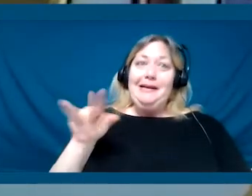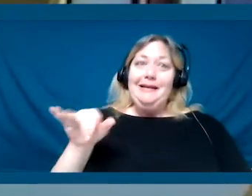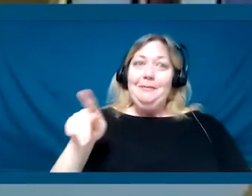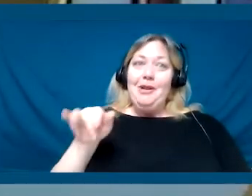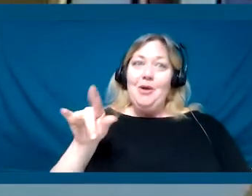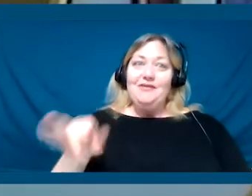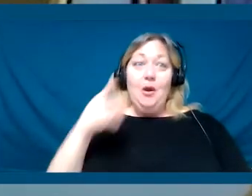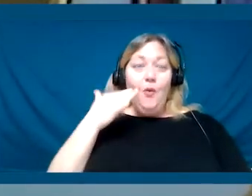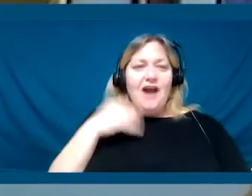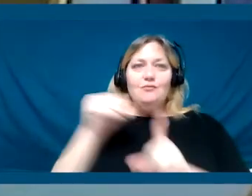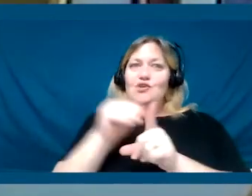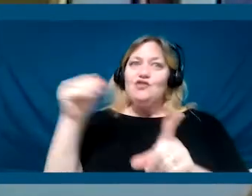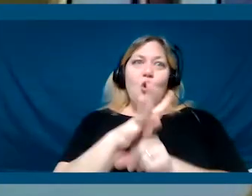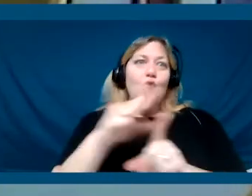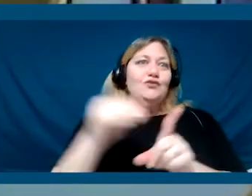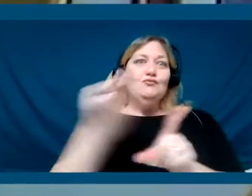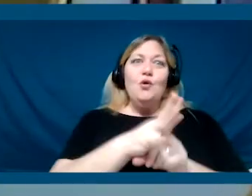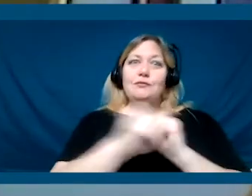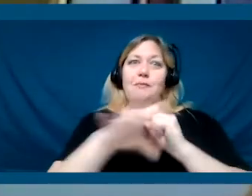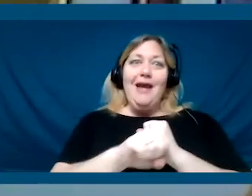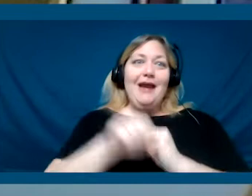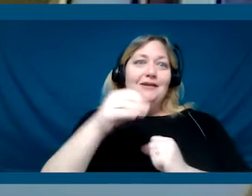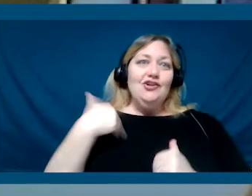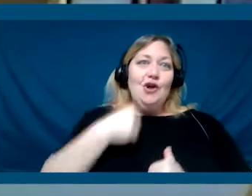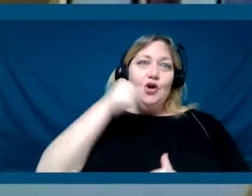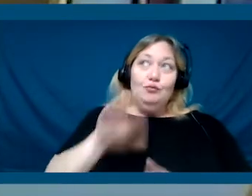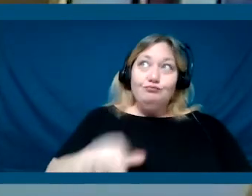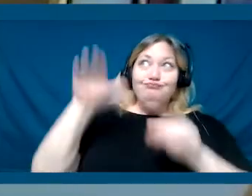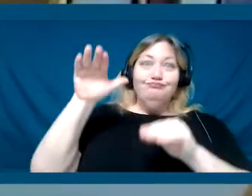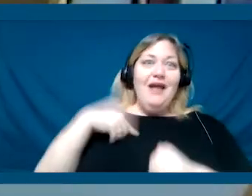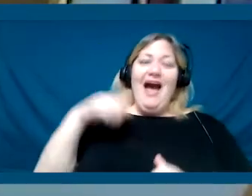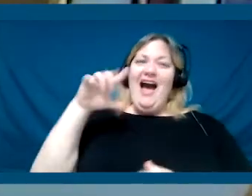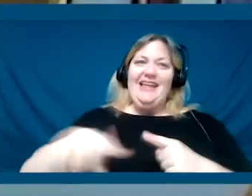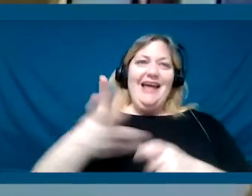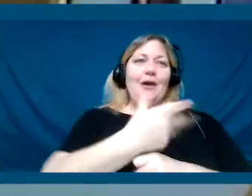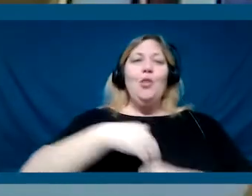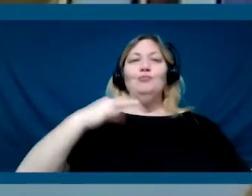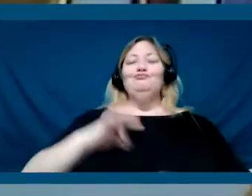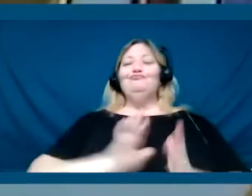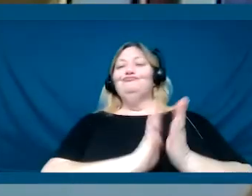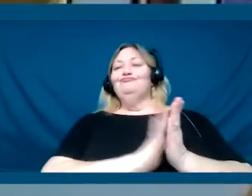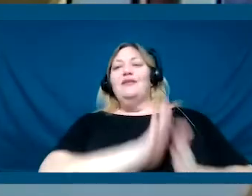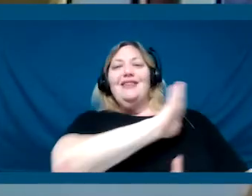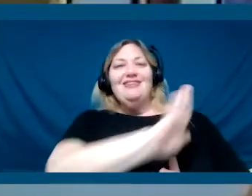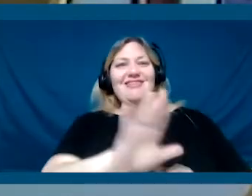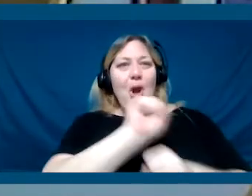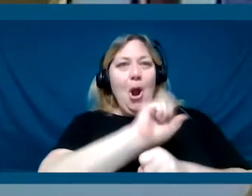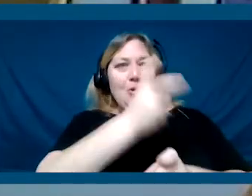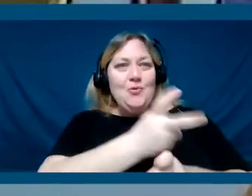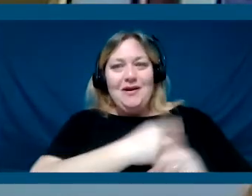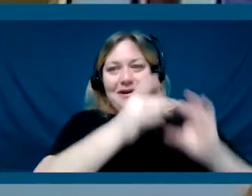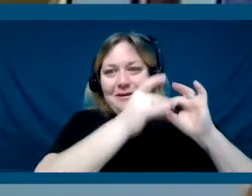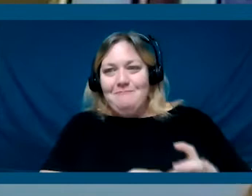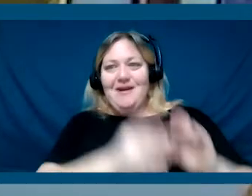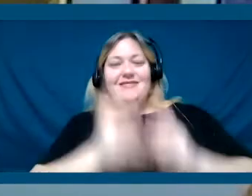she was exposed to political campaigns as a young girl. I can't take all the credit because it is their hard work and commitment that